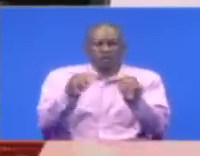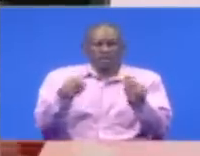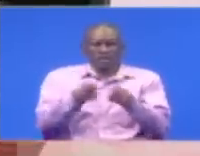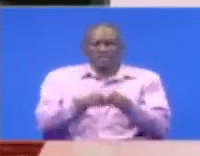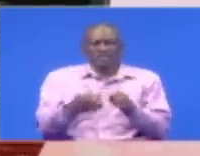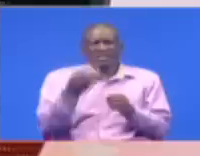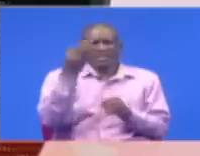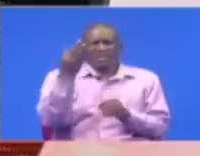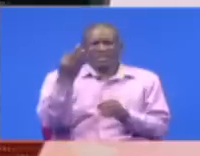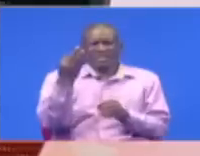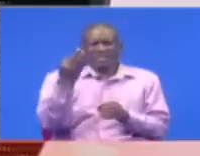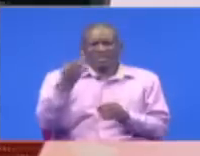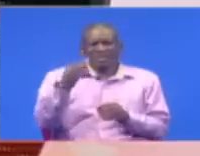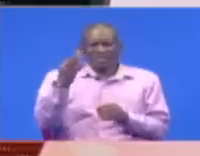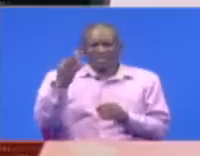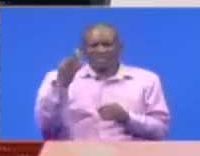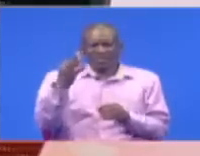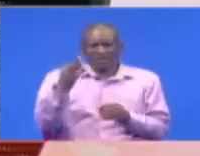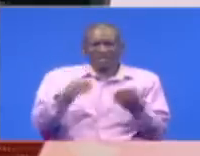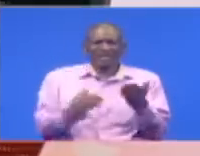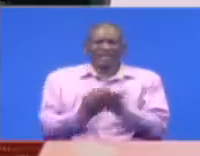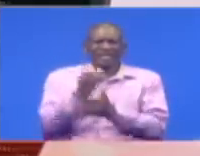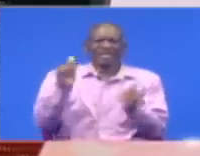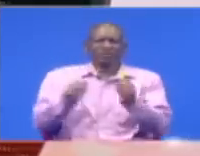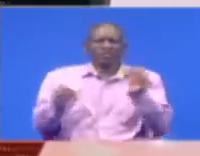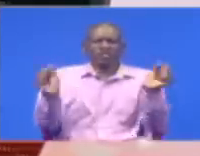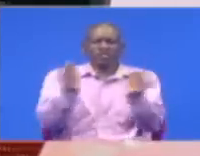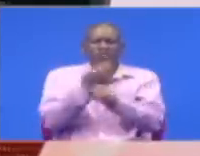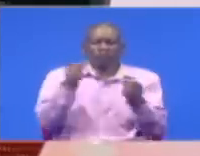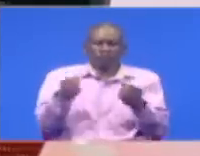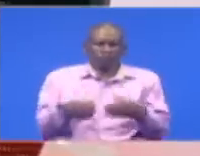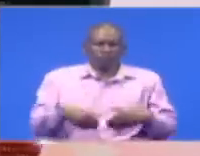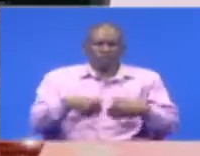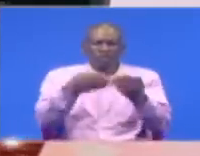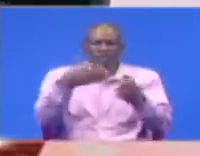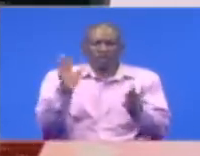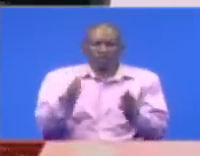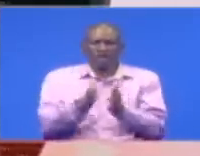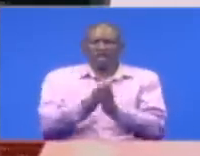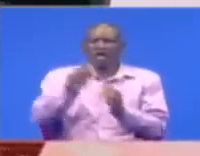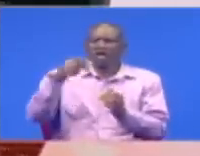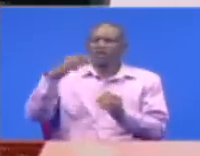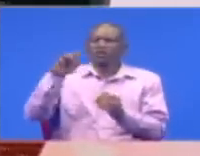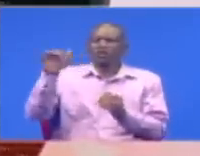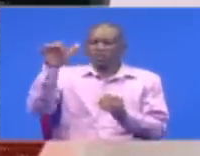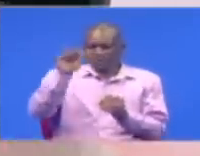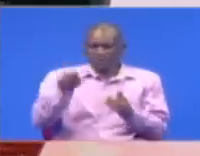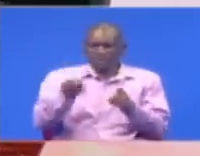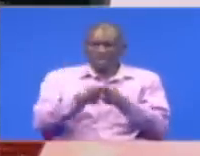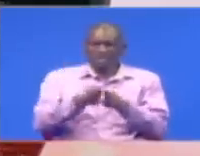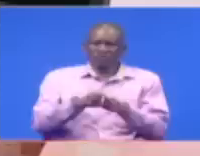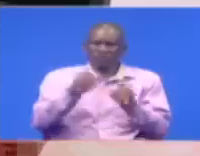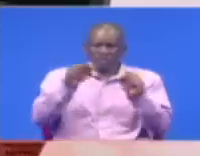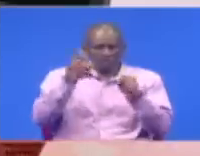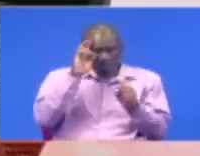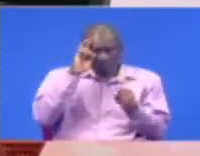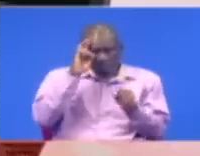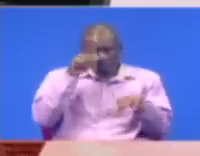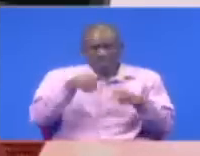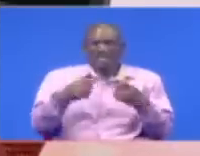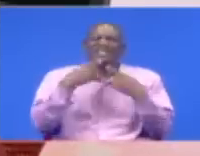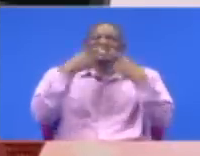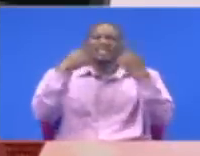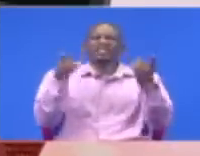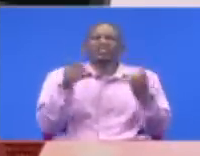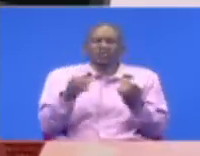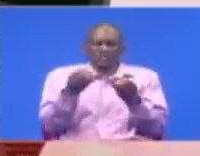three rights which cannot be surrendered, and the Thomas Jefferson, as you may recall, in his Declaration